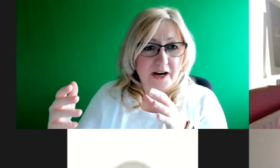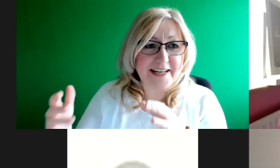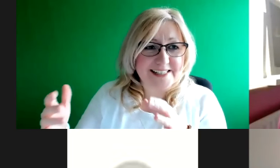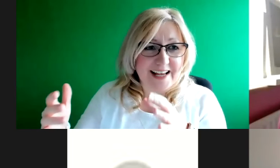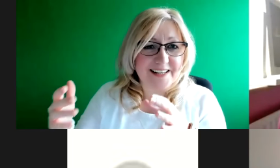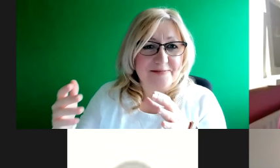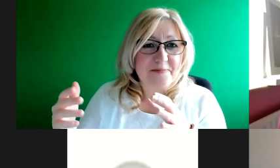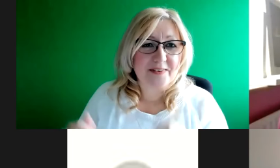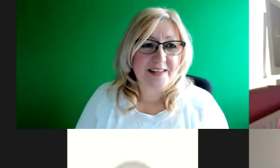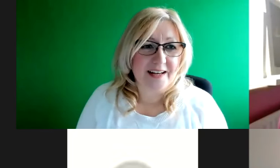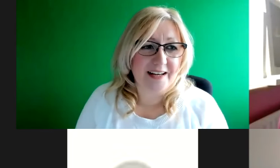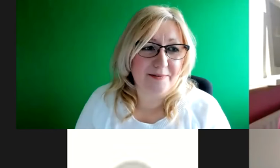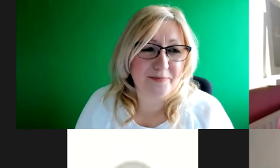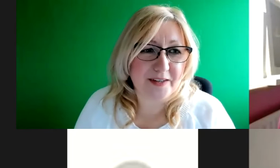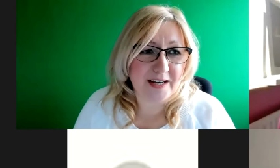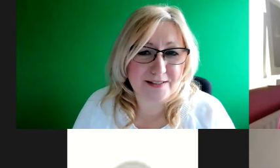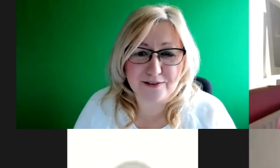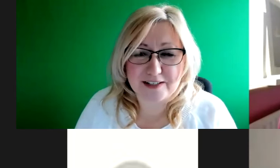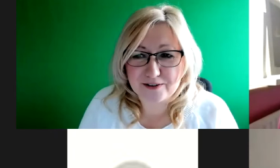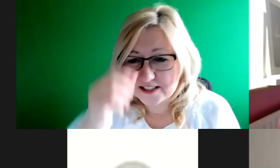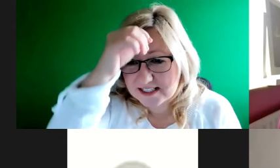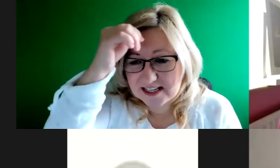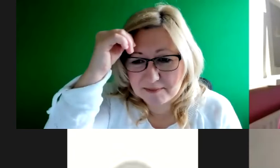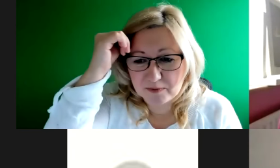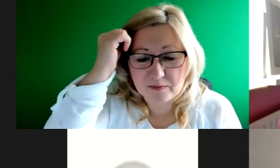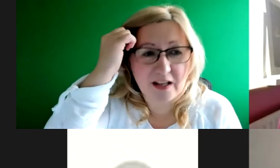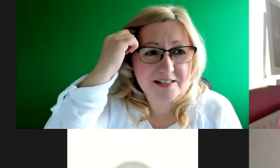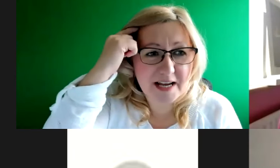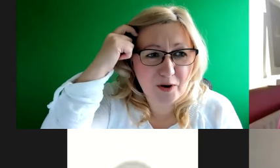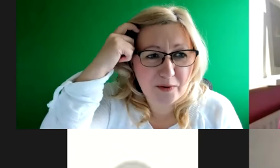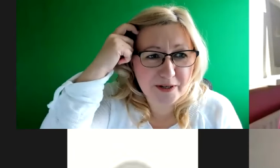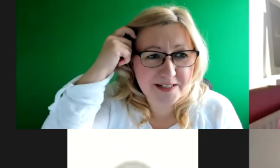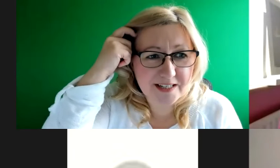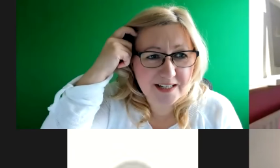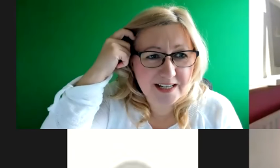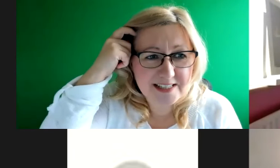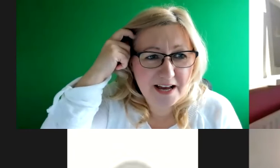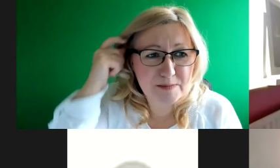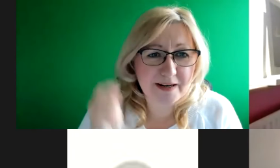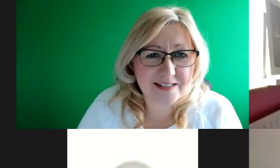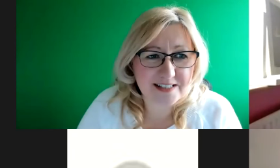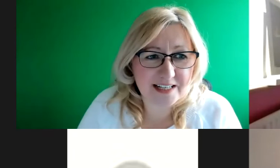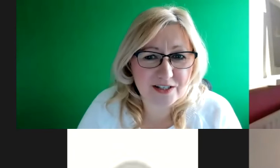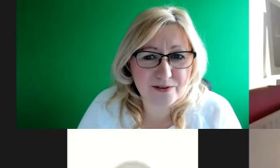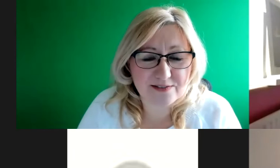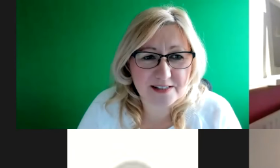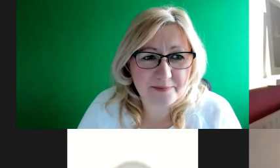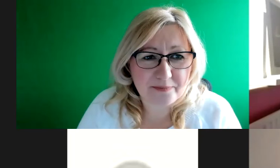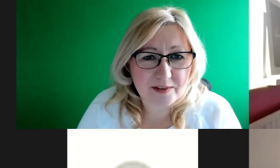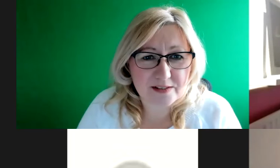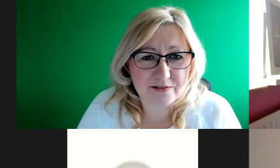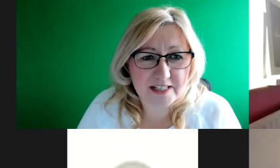into ISL. I don't know if I told you this example, but a long time ago, I worked as a house parent in St.